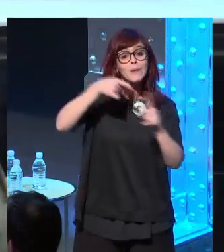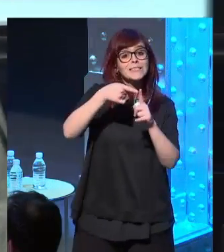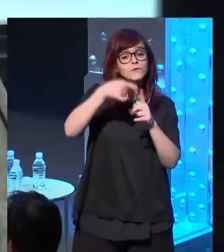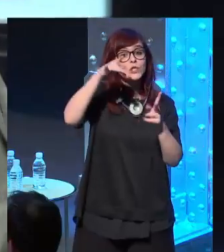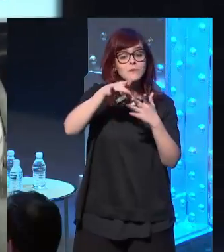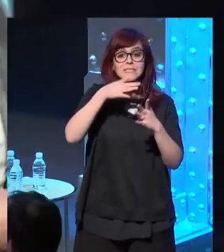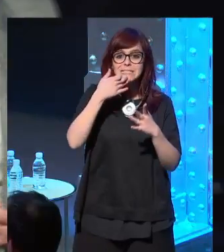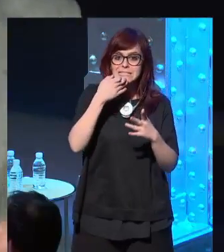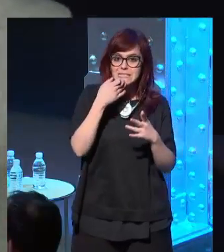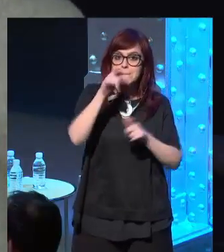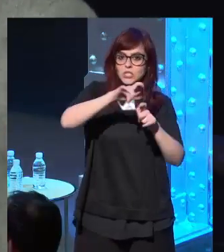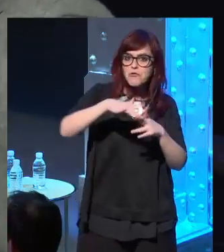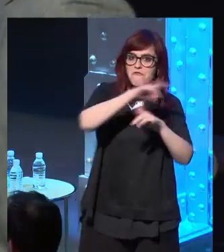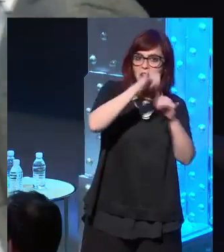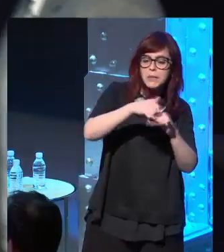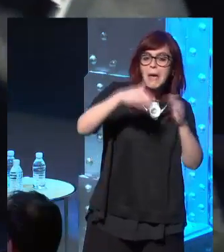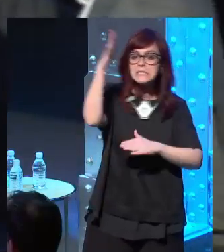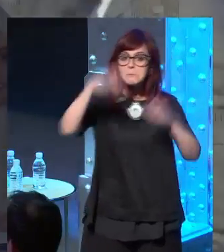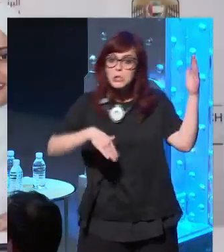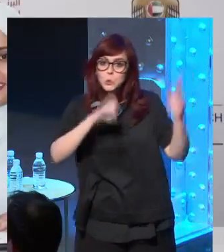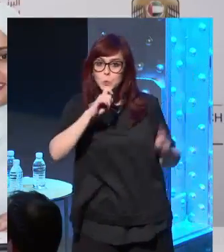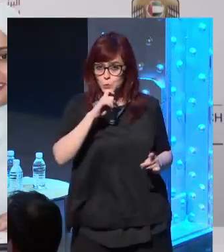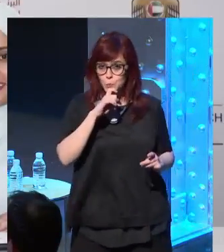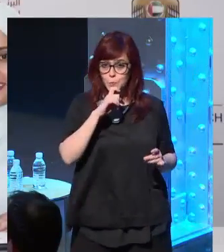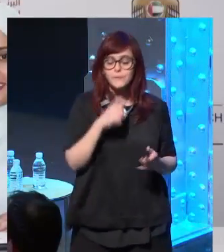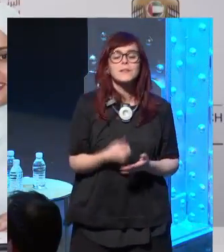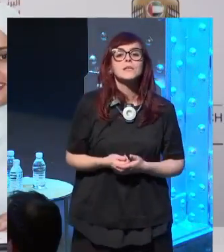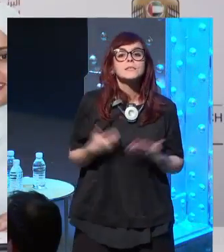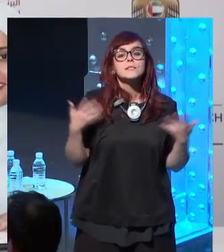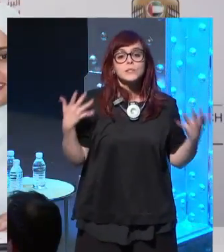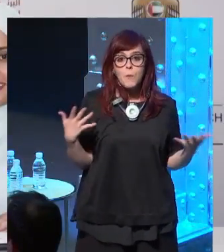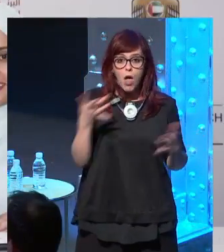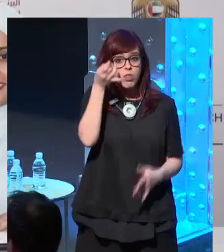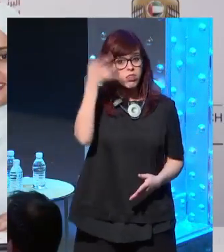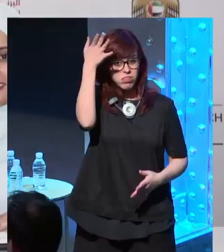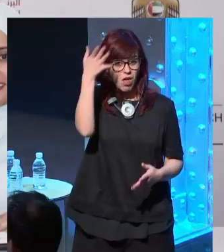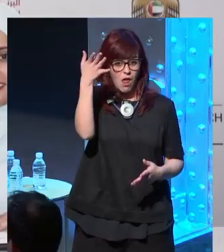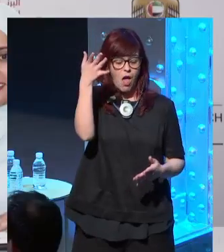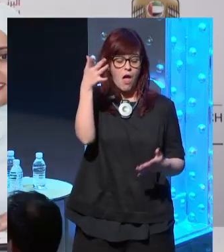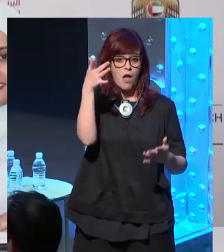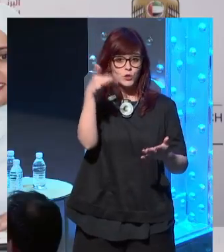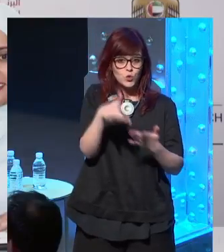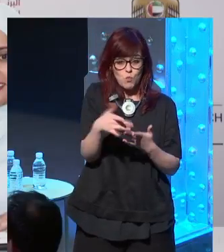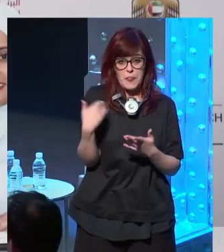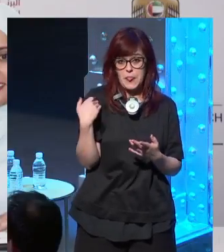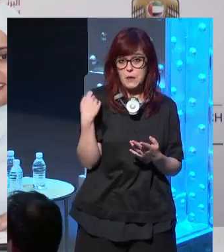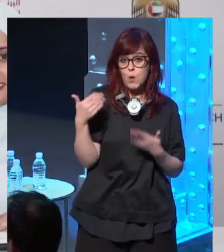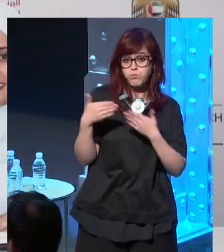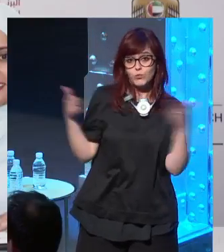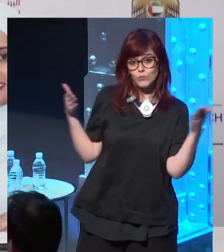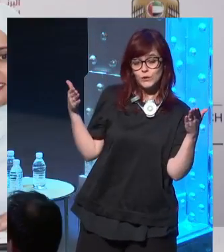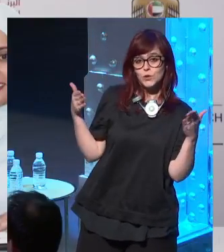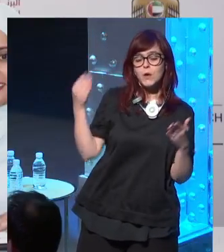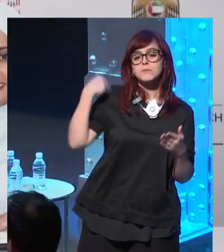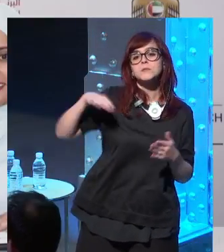less happy. One of the most recent initiatives comes out of the United Arab